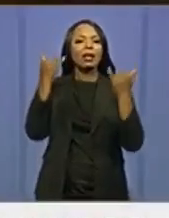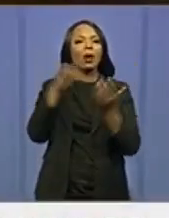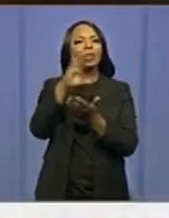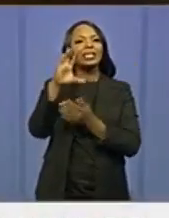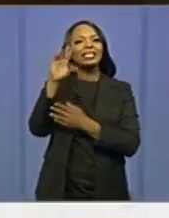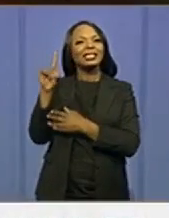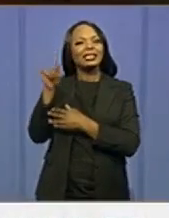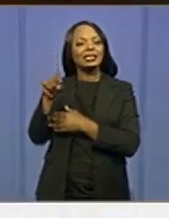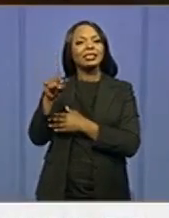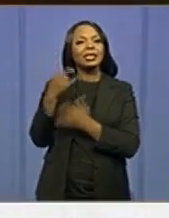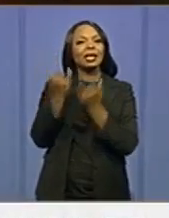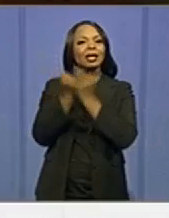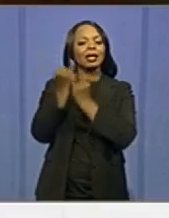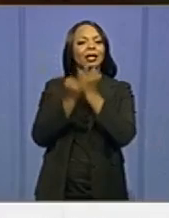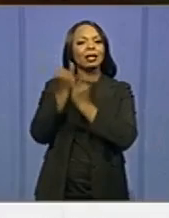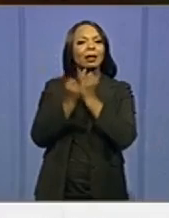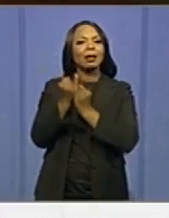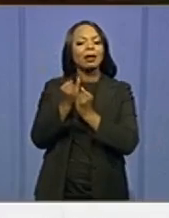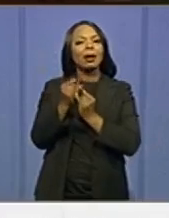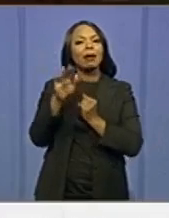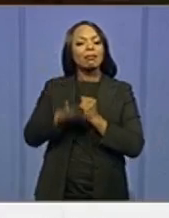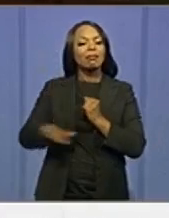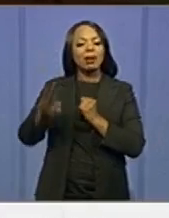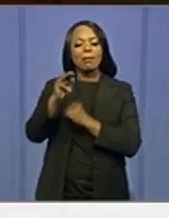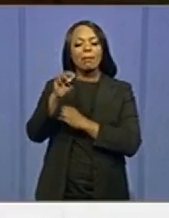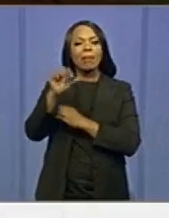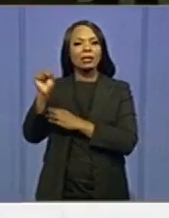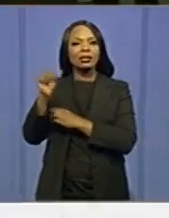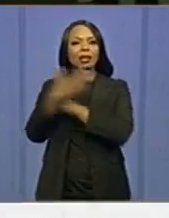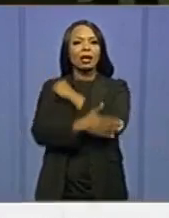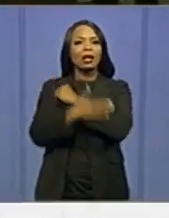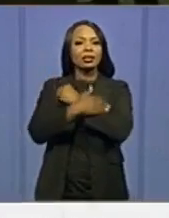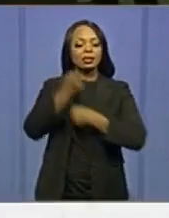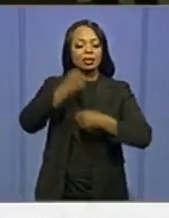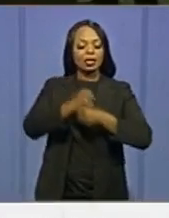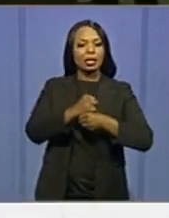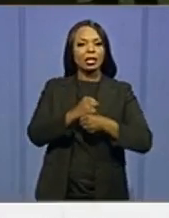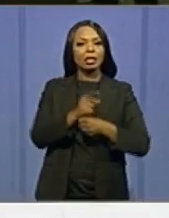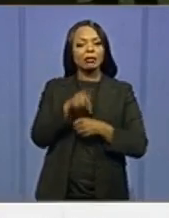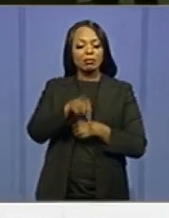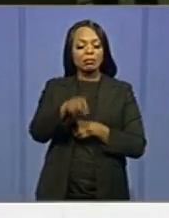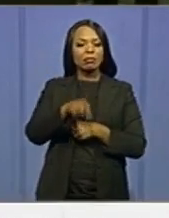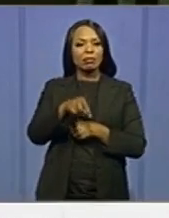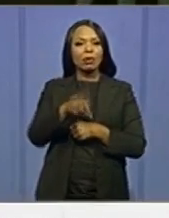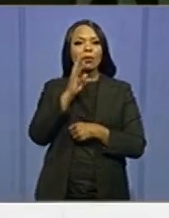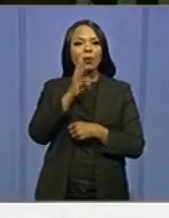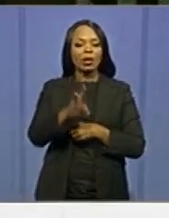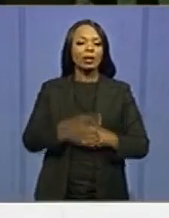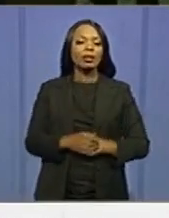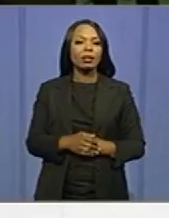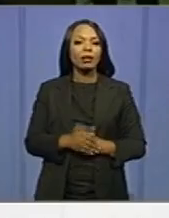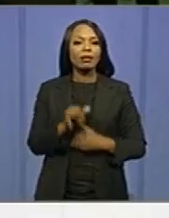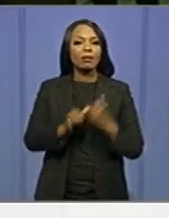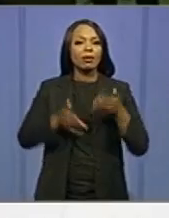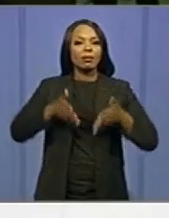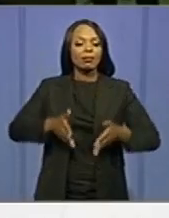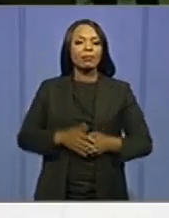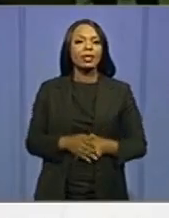go gaisa ya Mass Country kgwedi eno e le 24. Dintlha malebana le phitlho di tla itsisiwe.